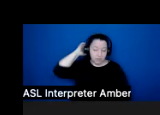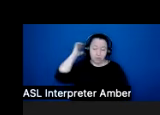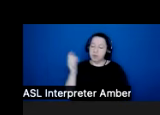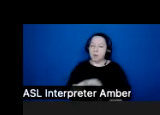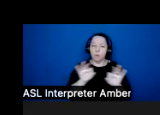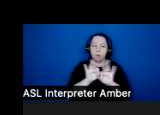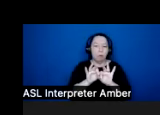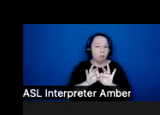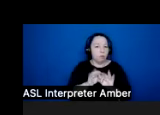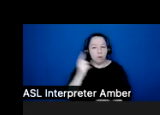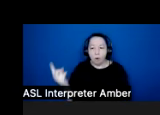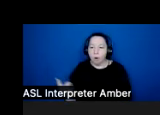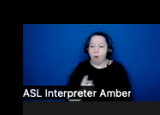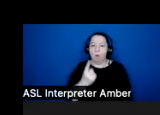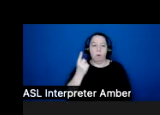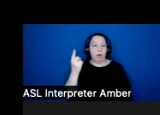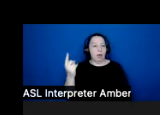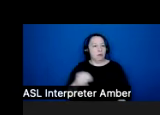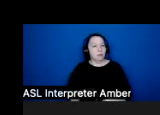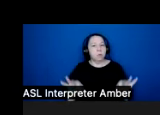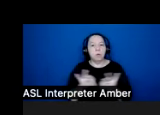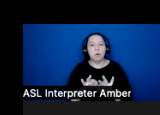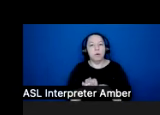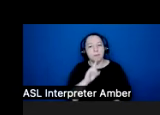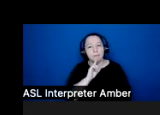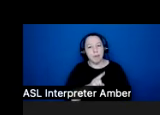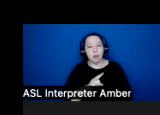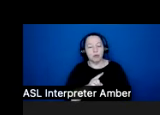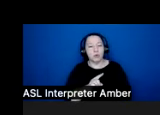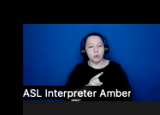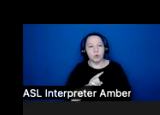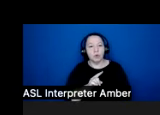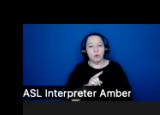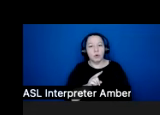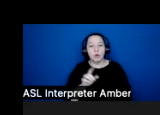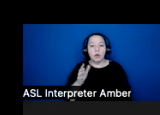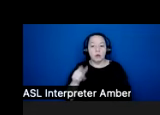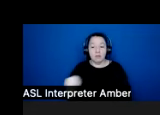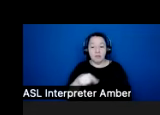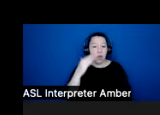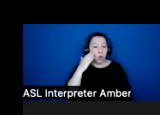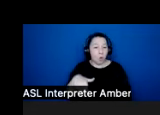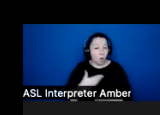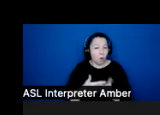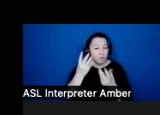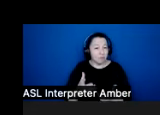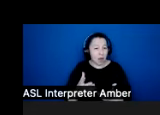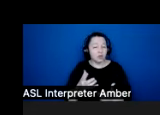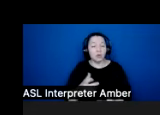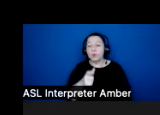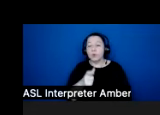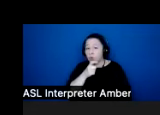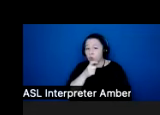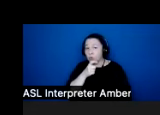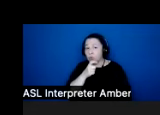important to make sure they know all the information about who the release